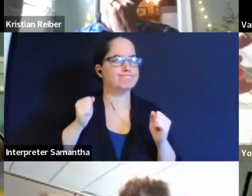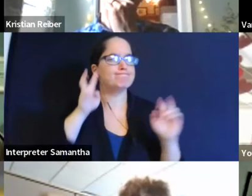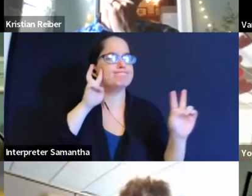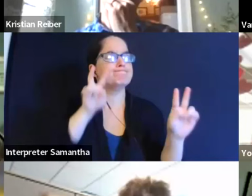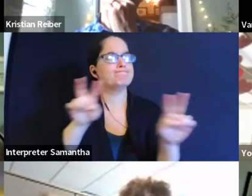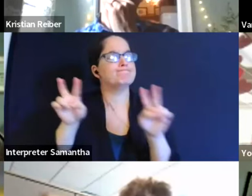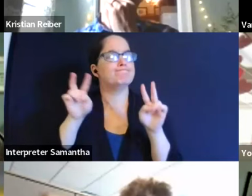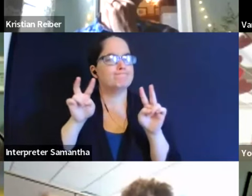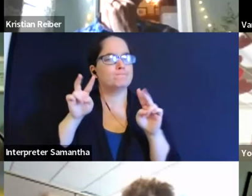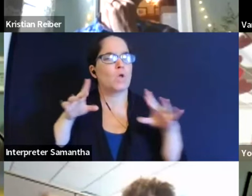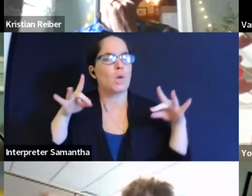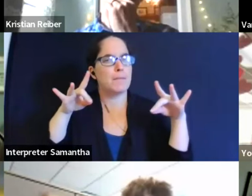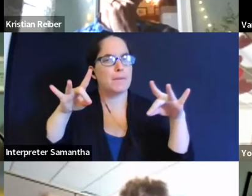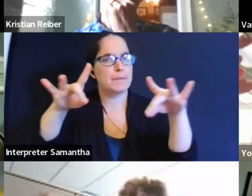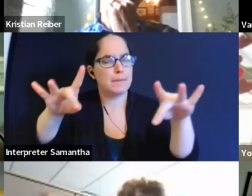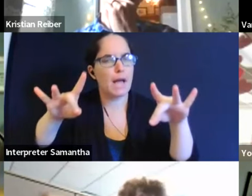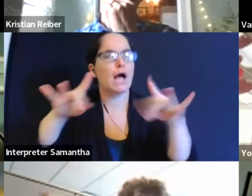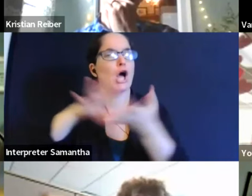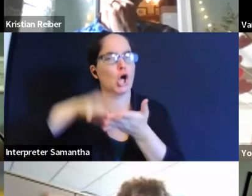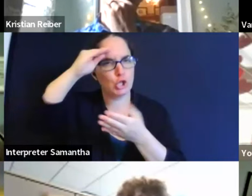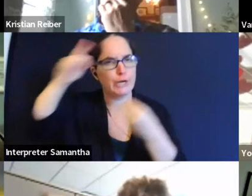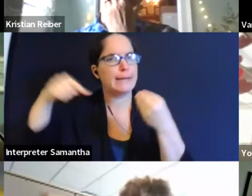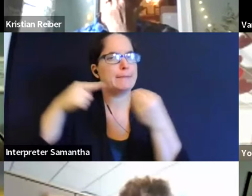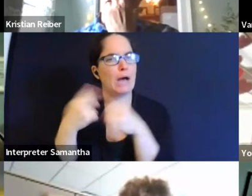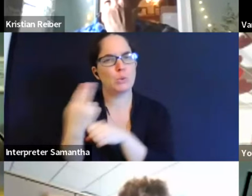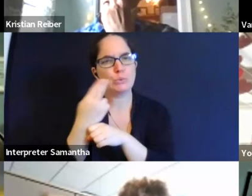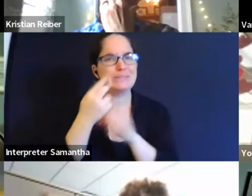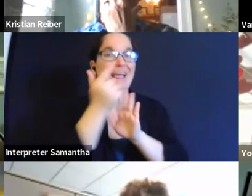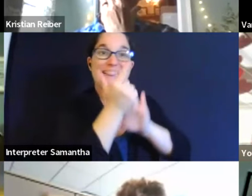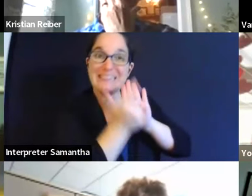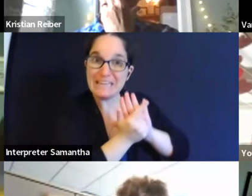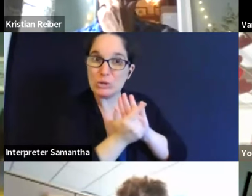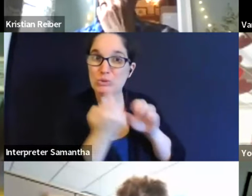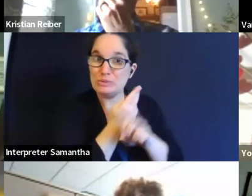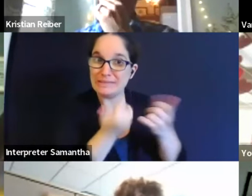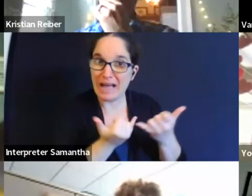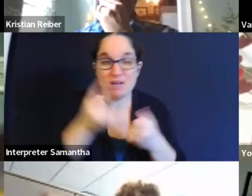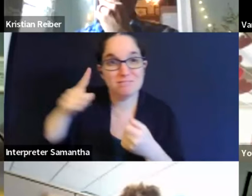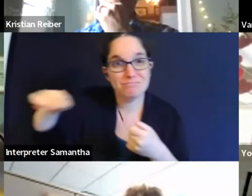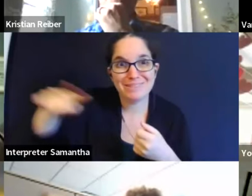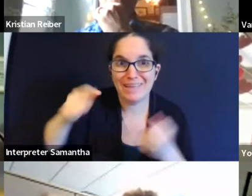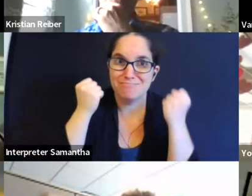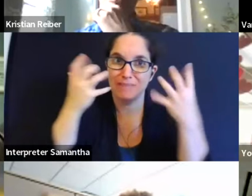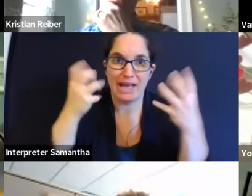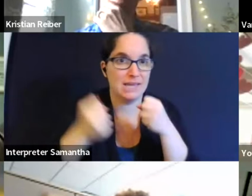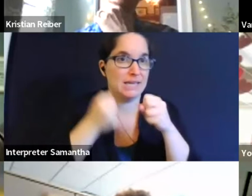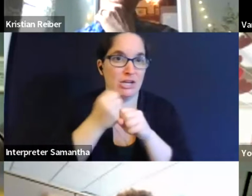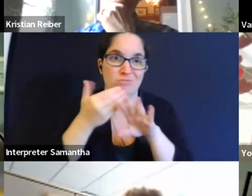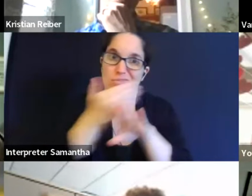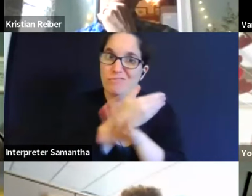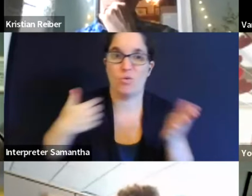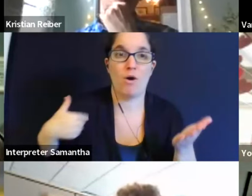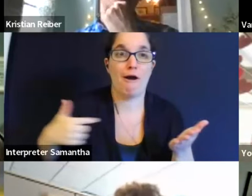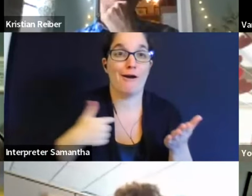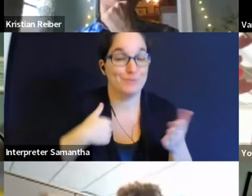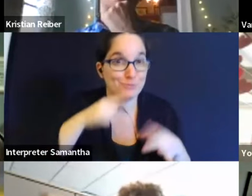about underage cannabis use and legalized cannabis, and they've been doing this work. And so we brought the